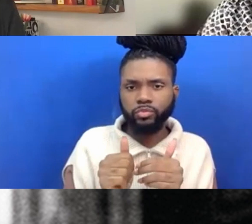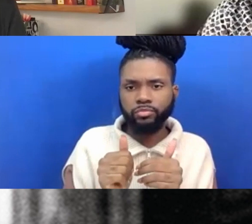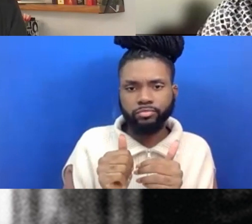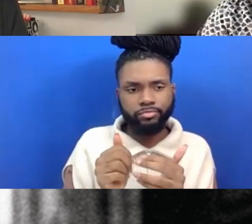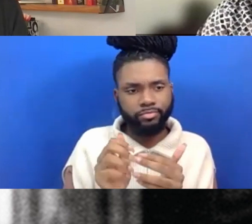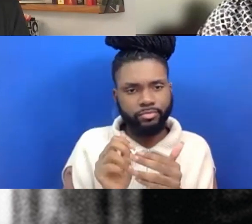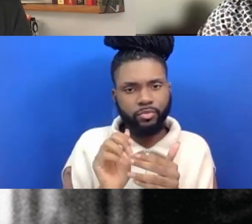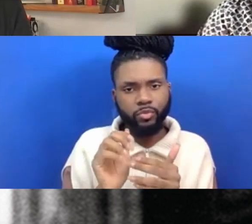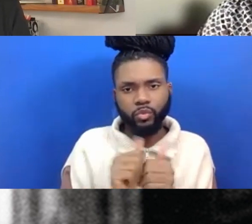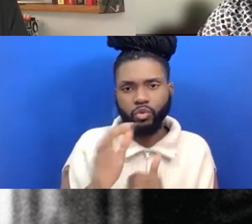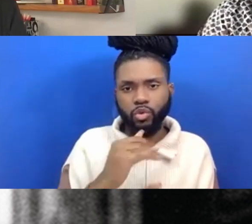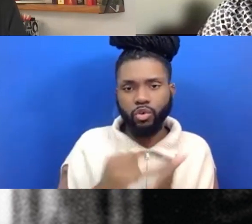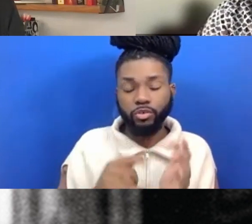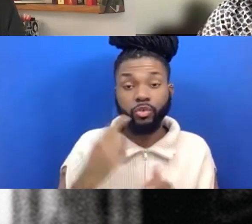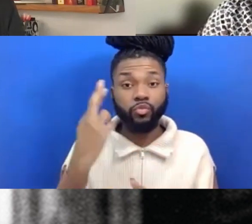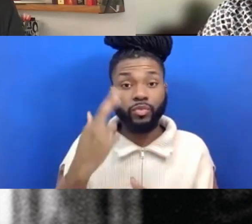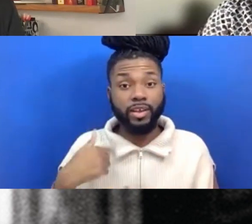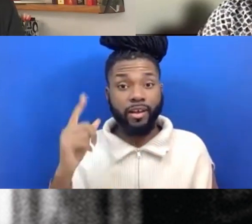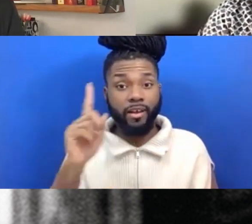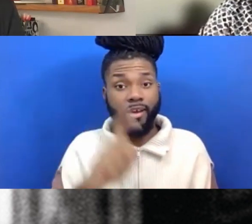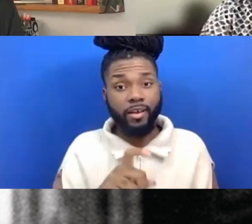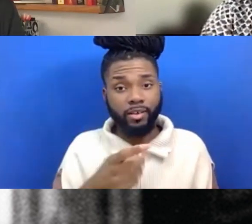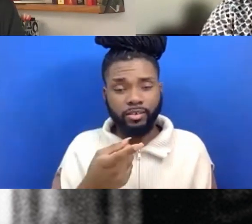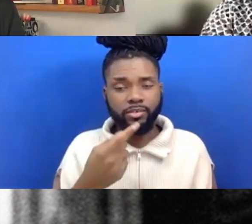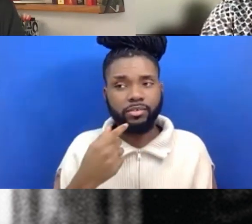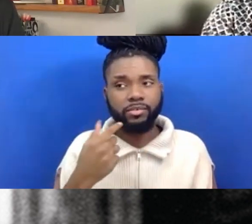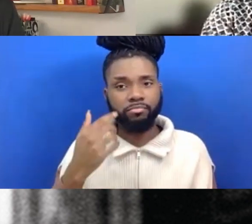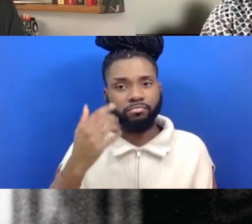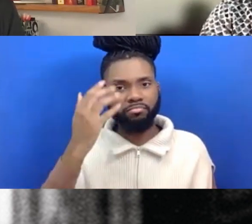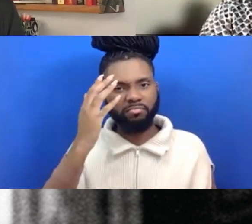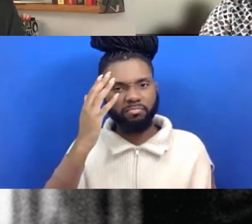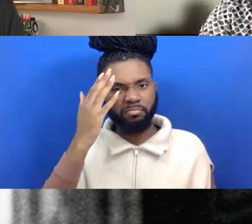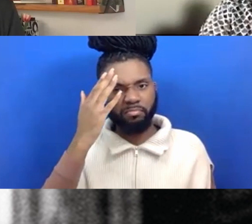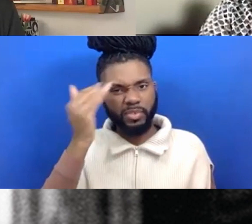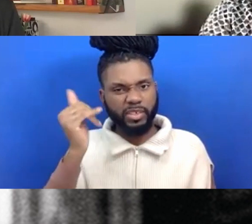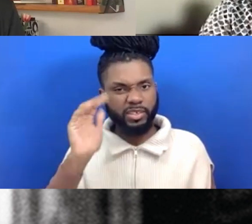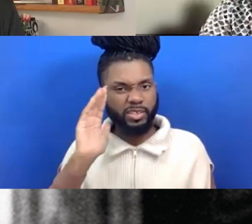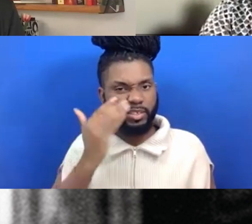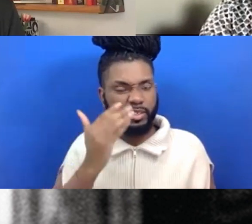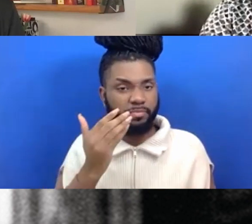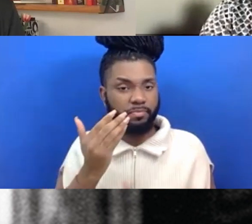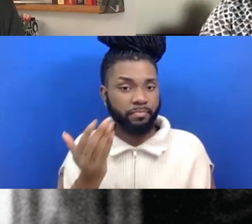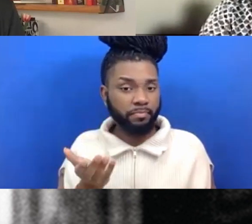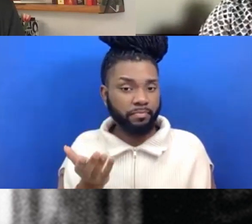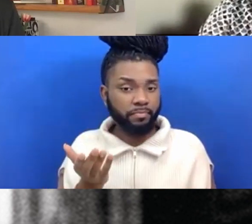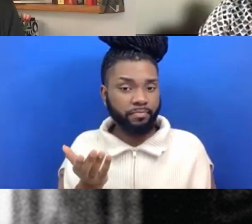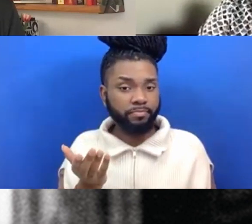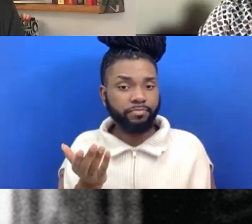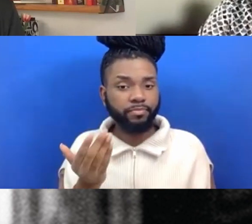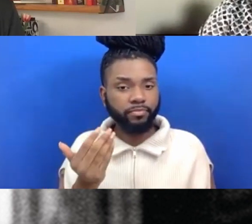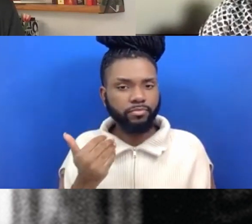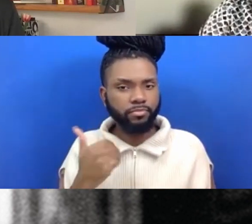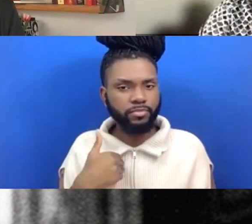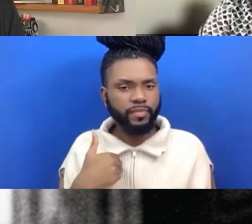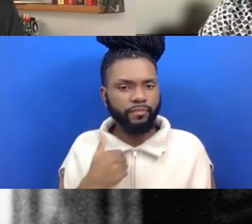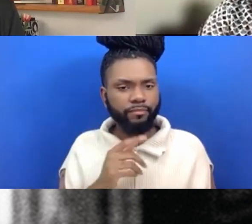the reason I'm asking the question is it does, again, seem to me like there's a